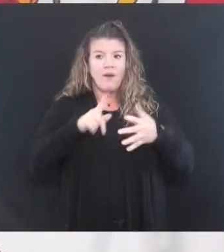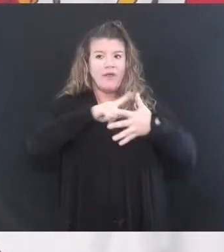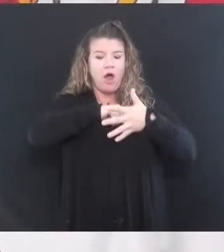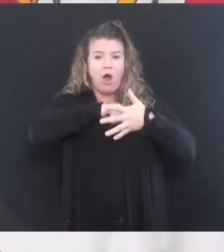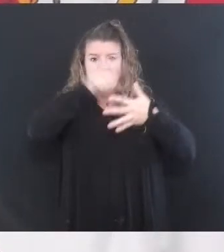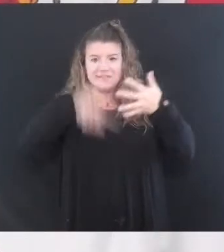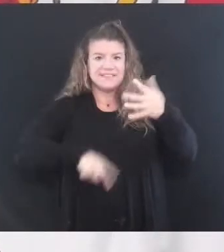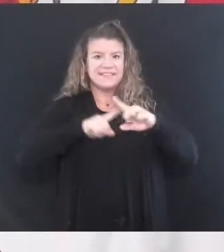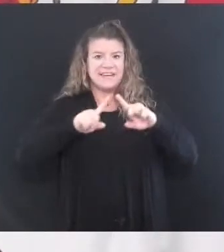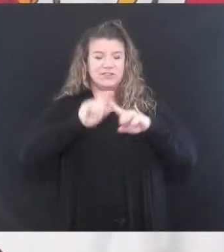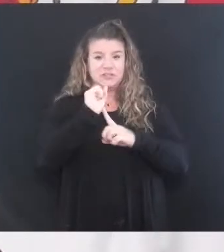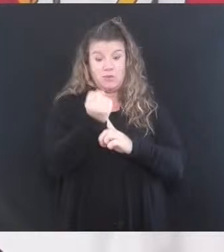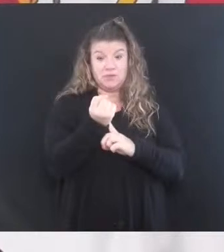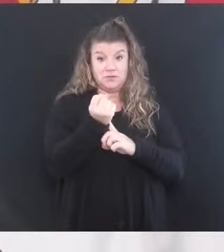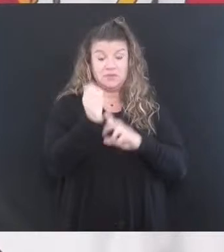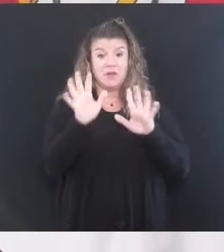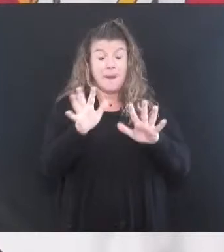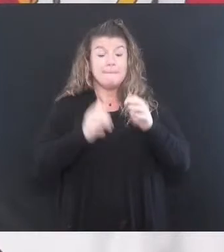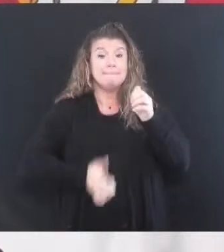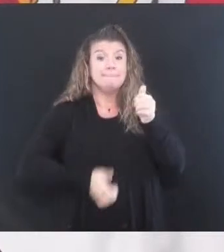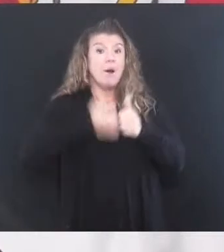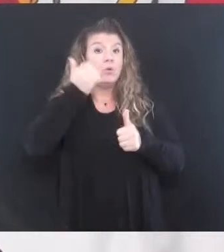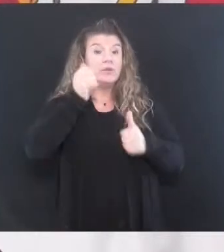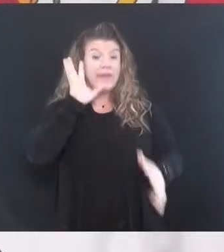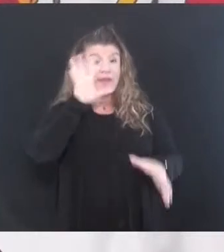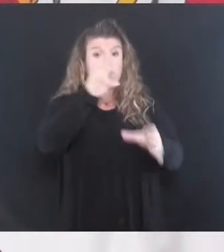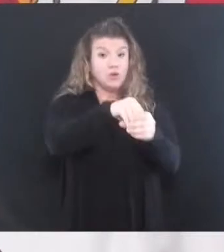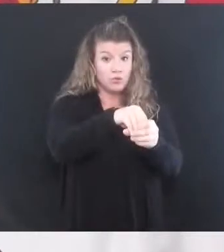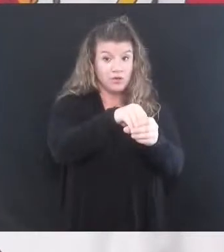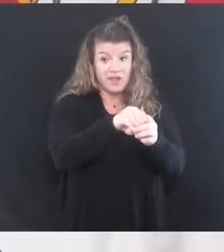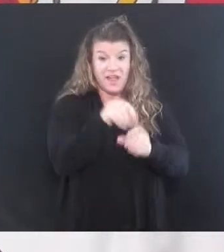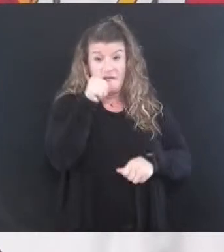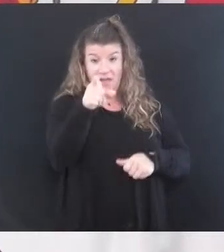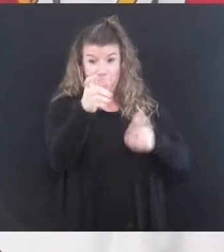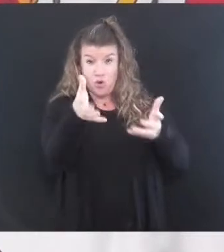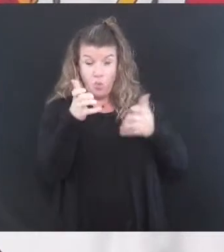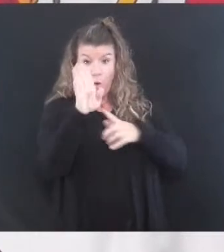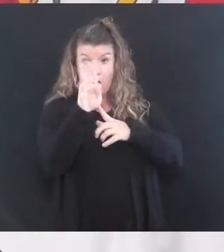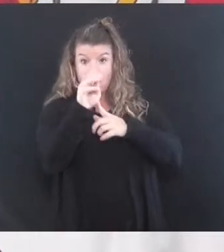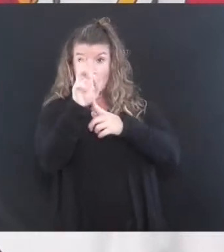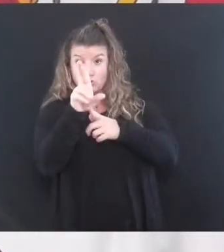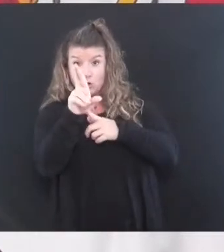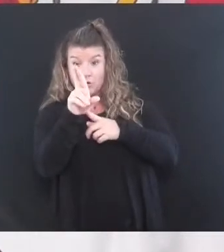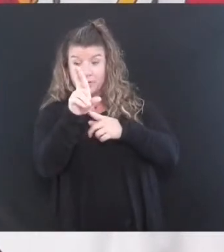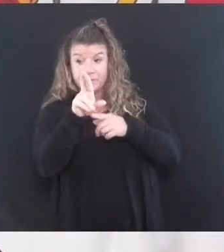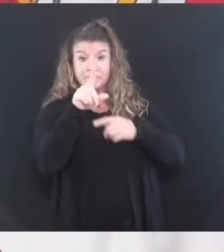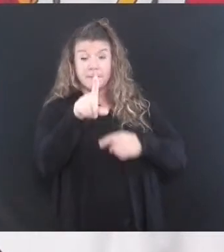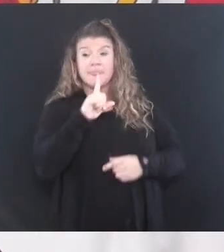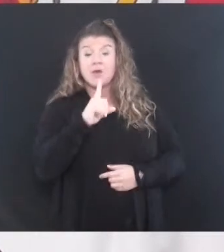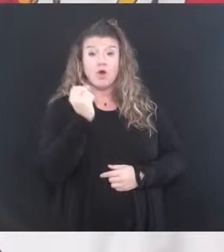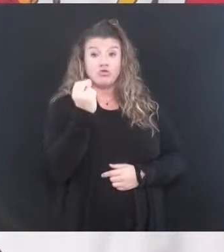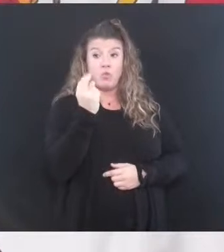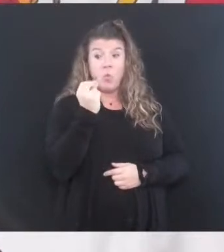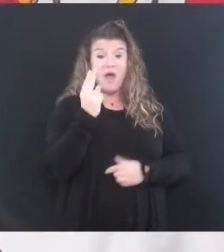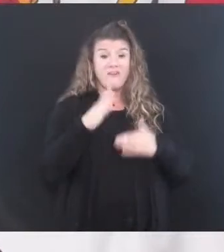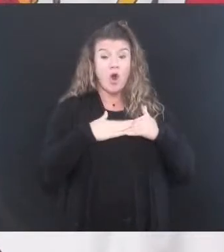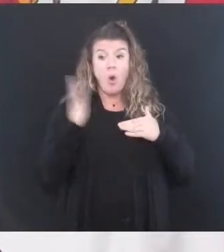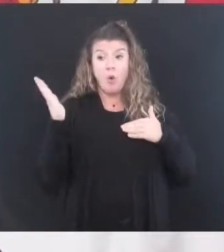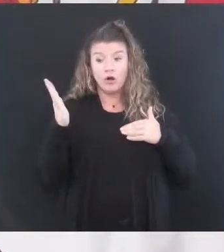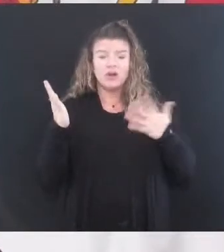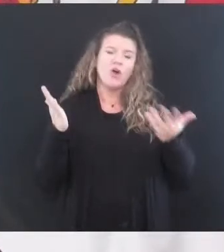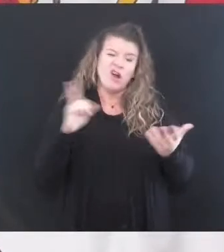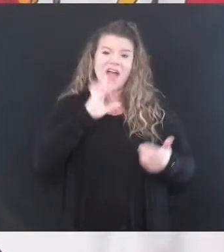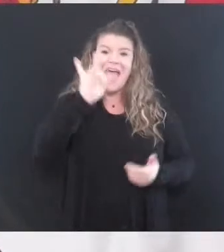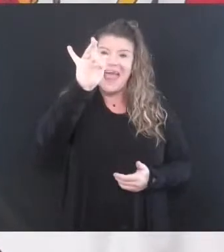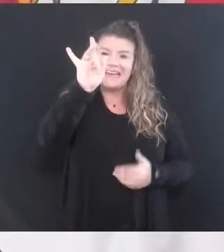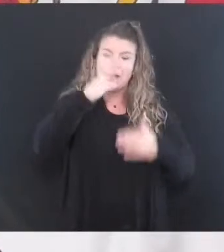situations. For the most part, if you want a booster shot and you're 12 and older, or rather